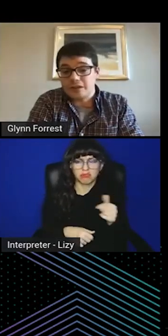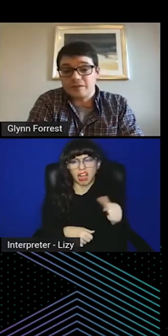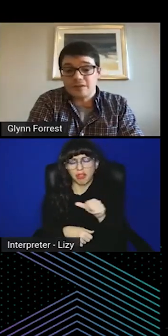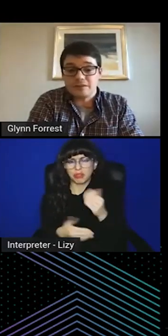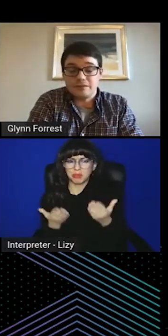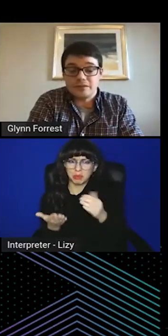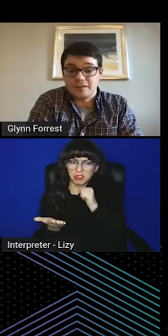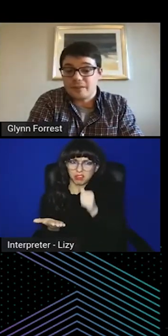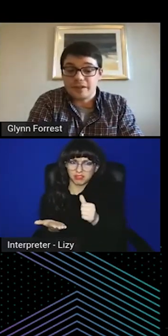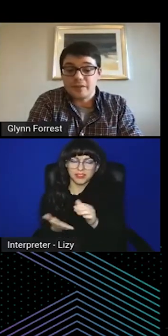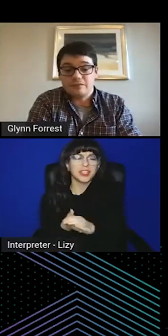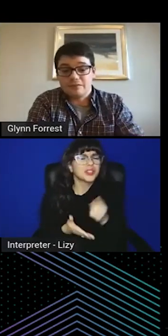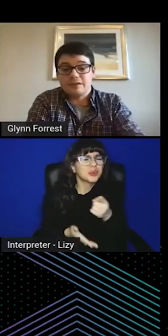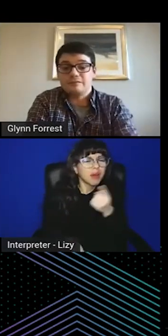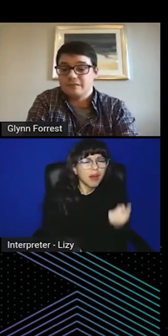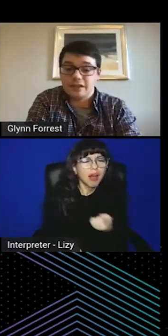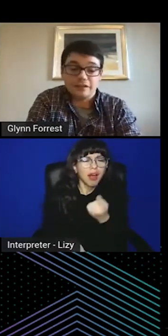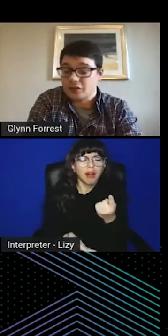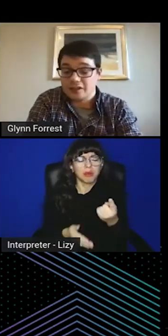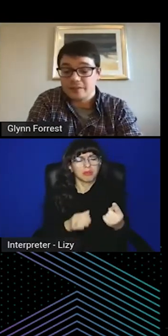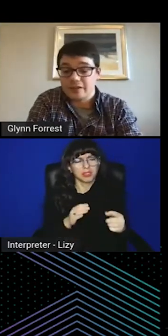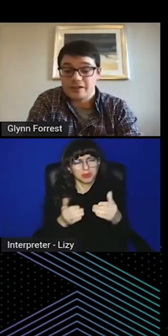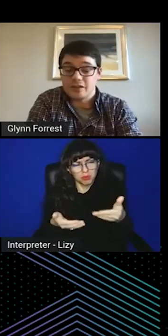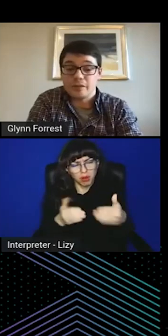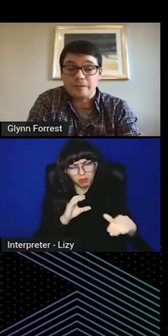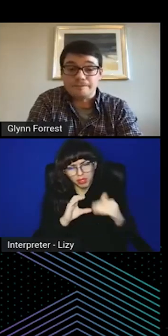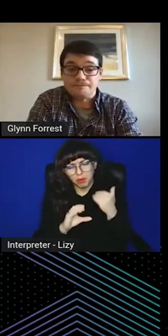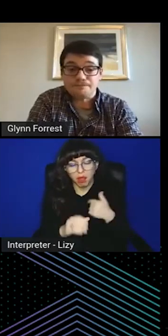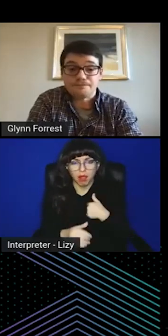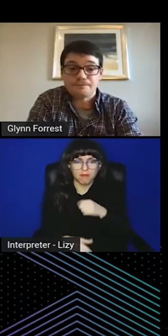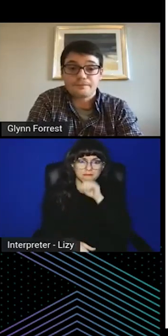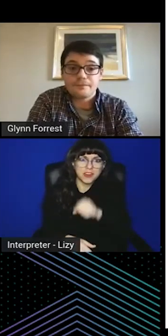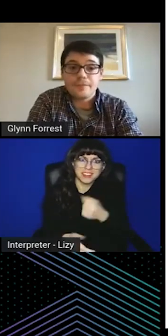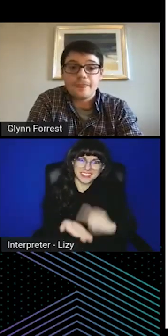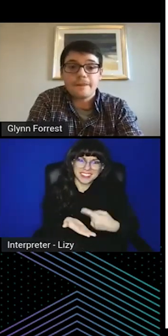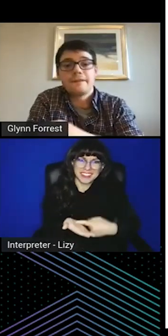always welcome to send me an email, and I love talking about HashiCorp.